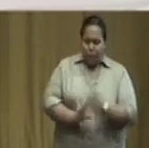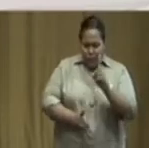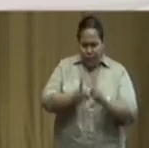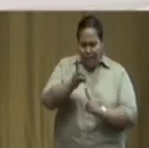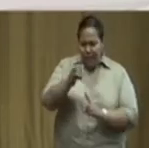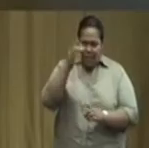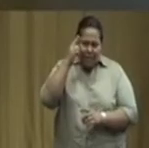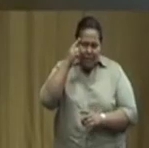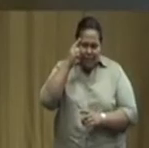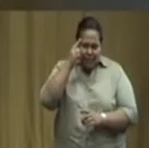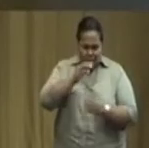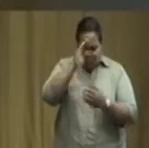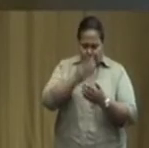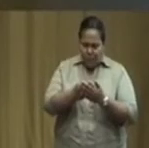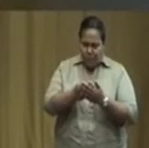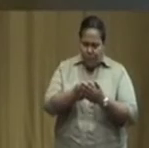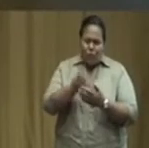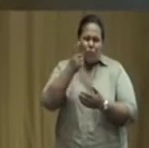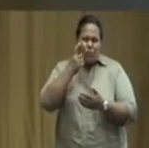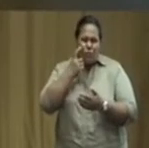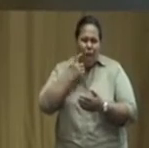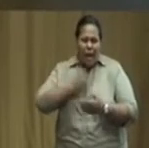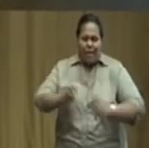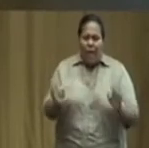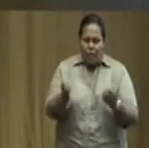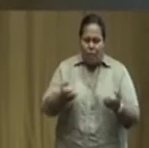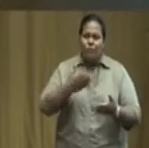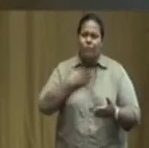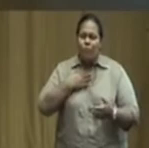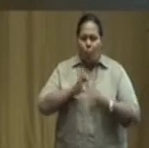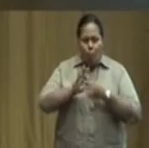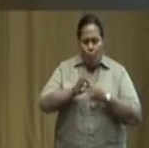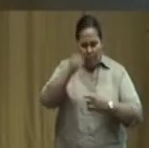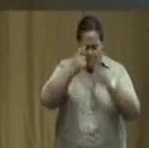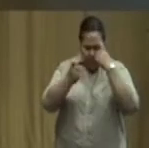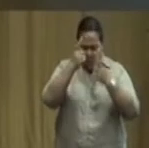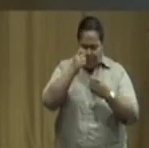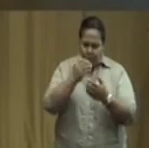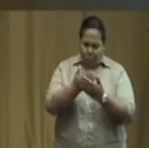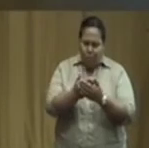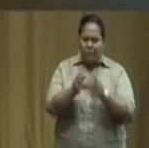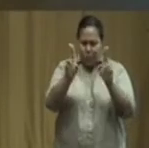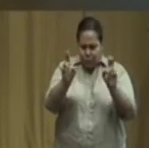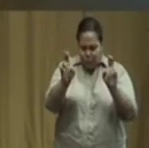can debate and discuss an idea and form their own opinions on that matter.